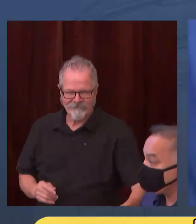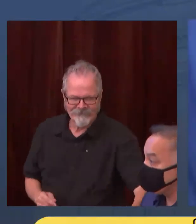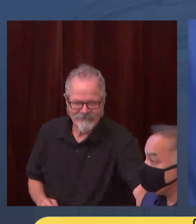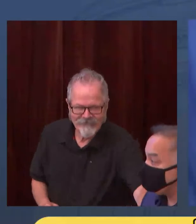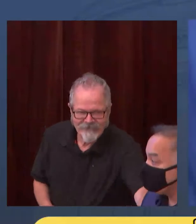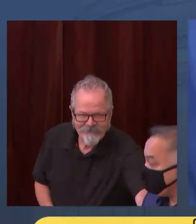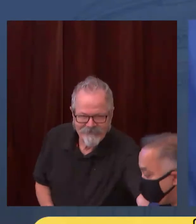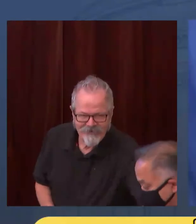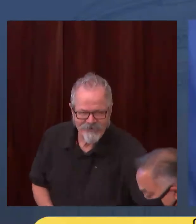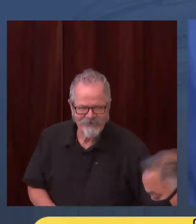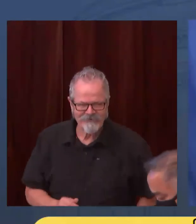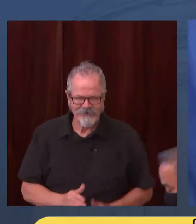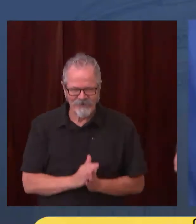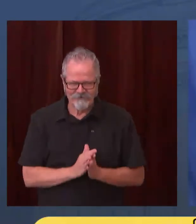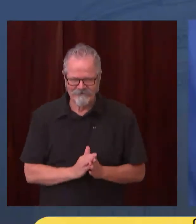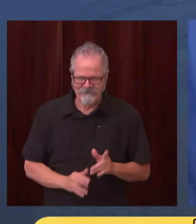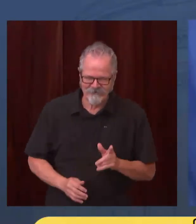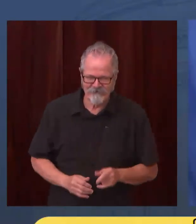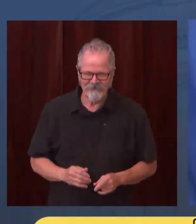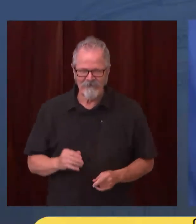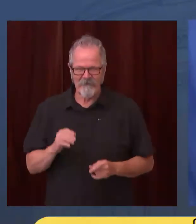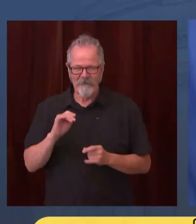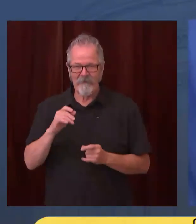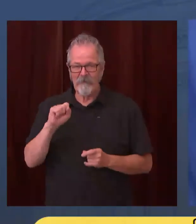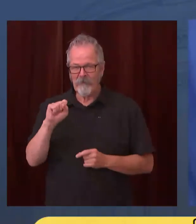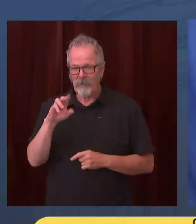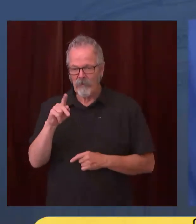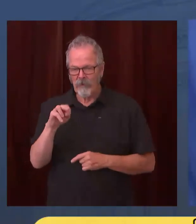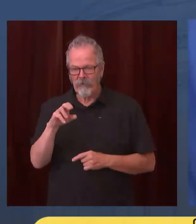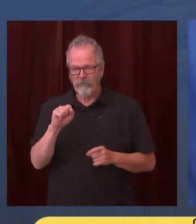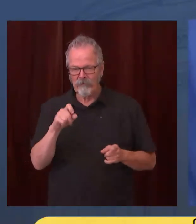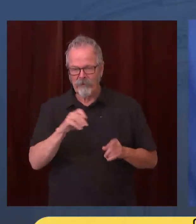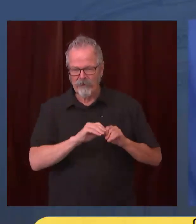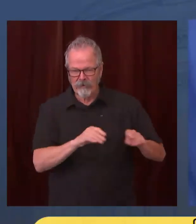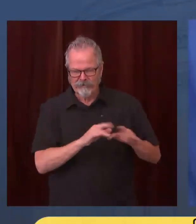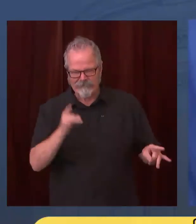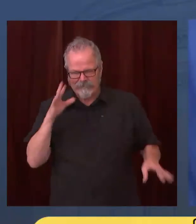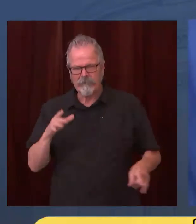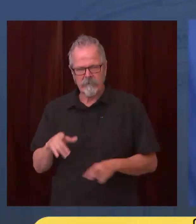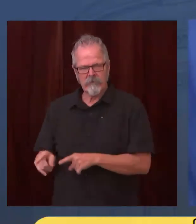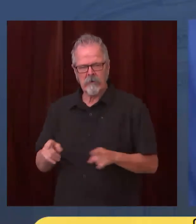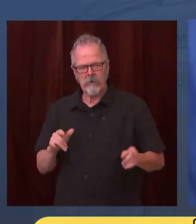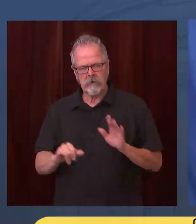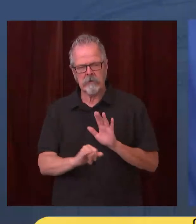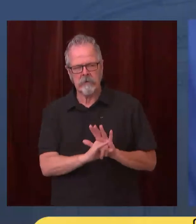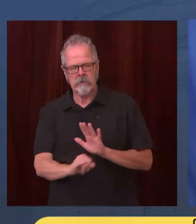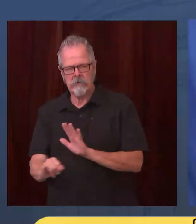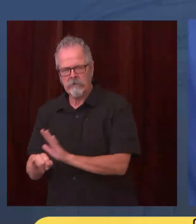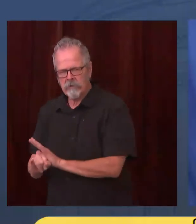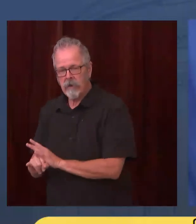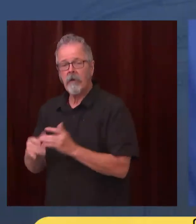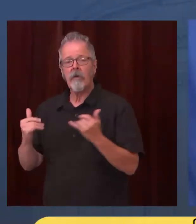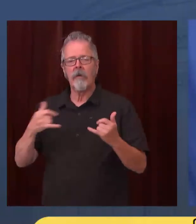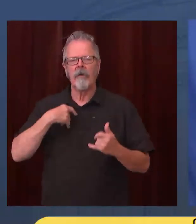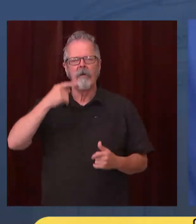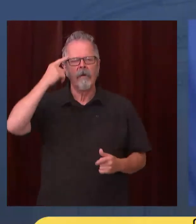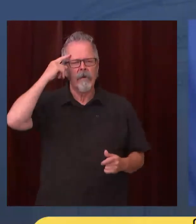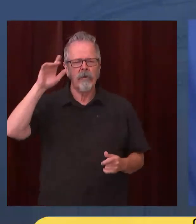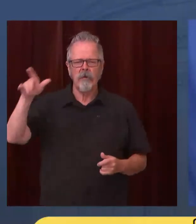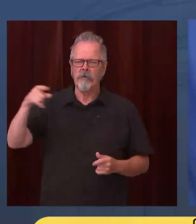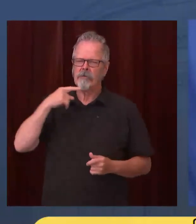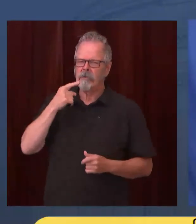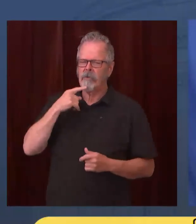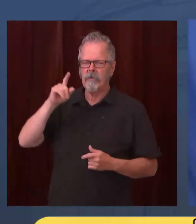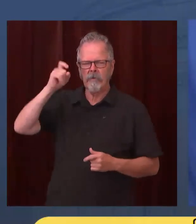COVID cases are up 6 times since compared to last September. Hospitalizations are up 4 times compared to last